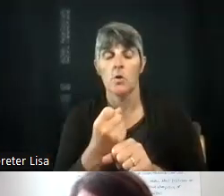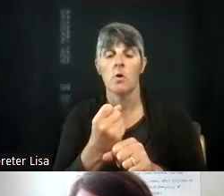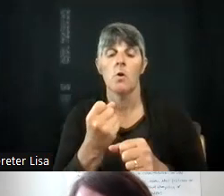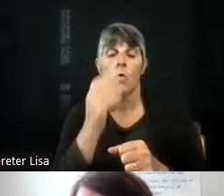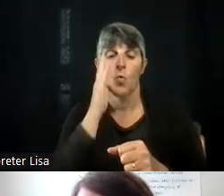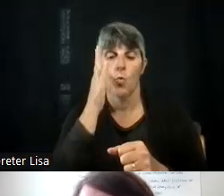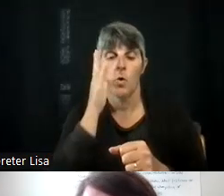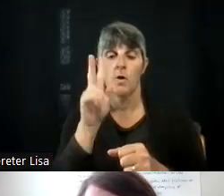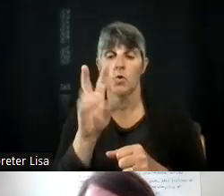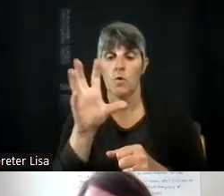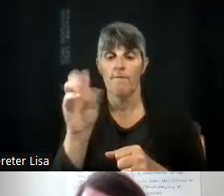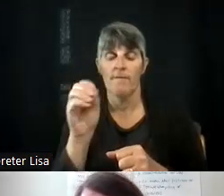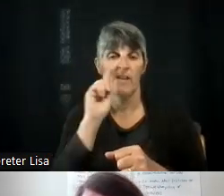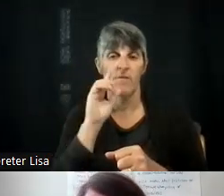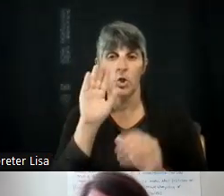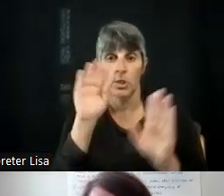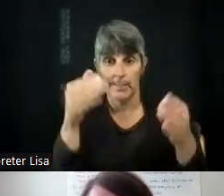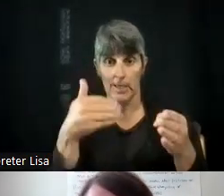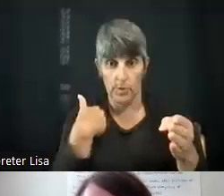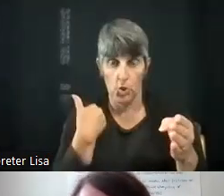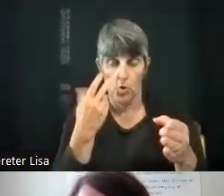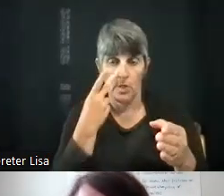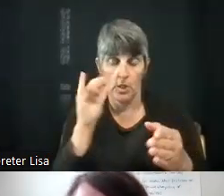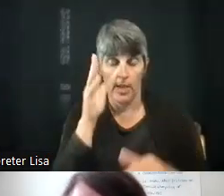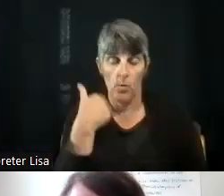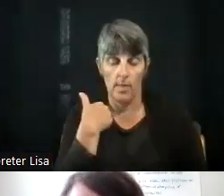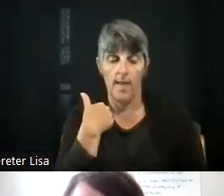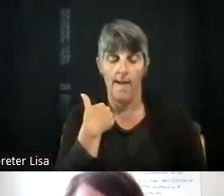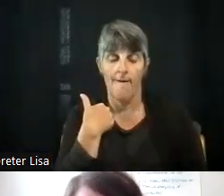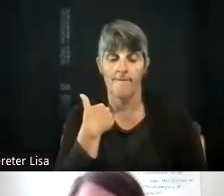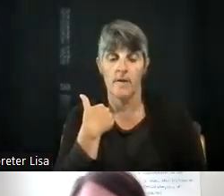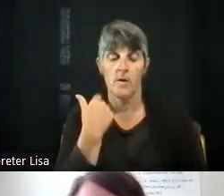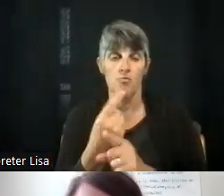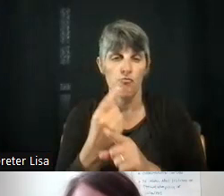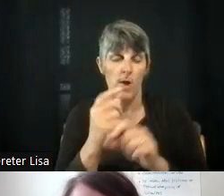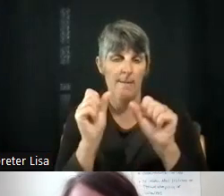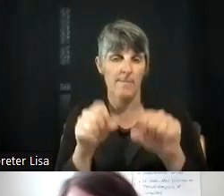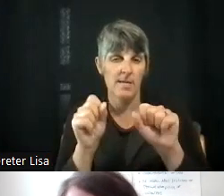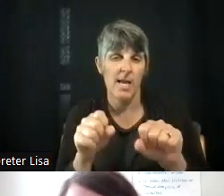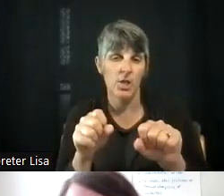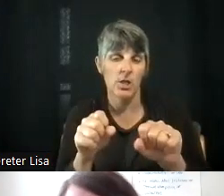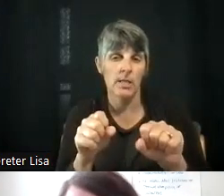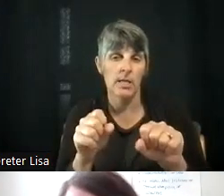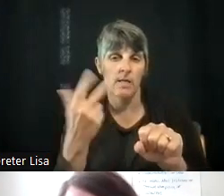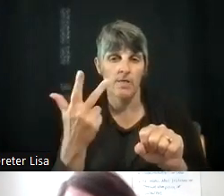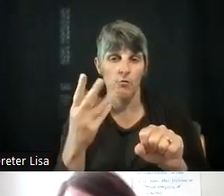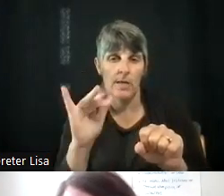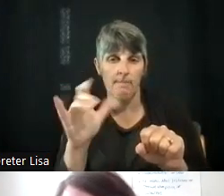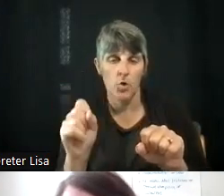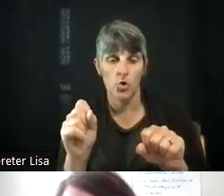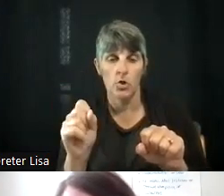that 250 for centering youth. It looks like we're going to have, right, potentially 3